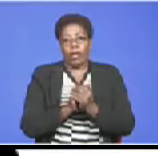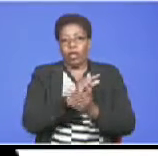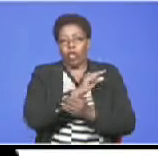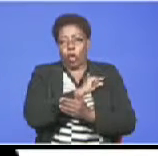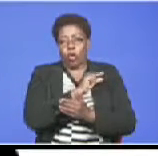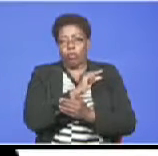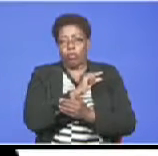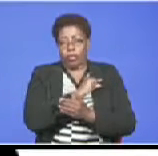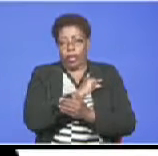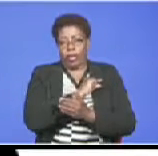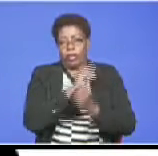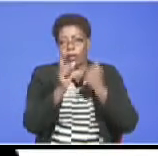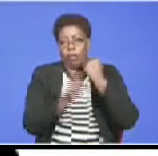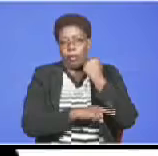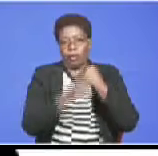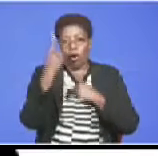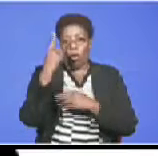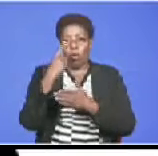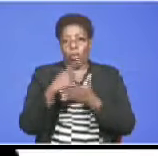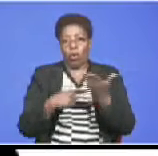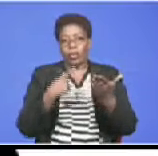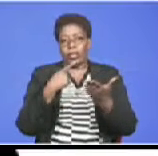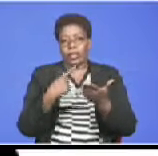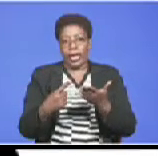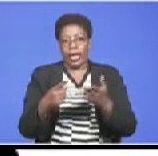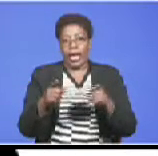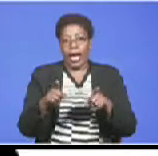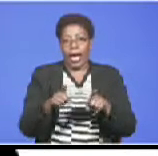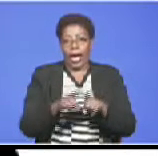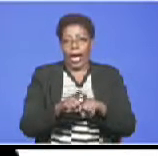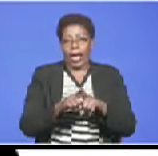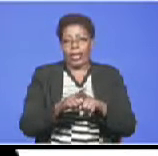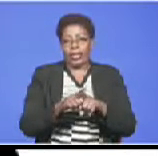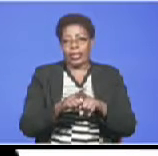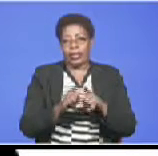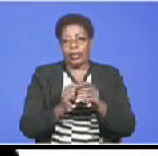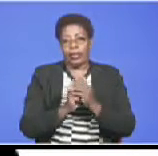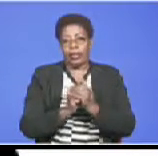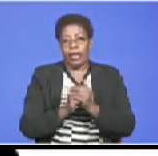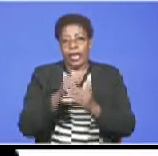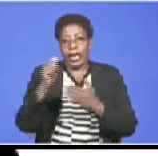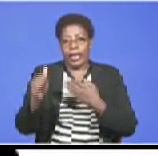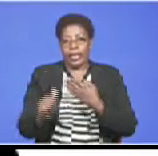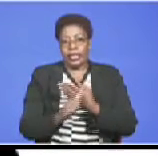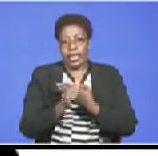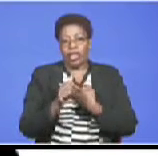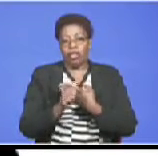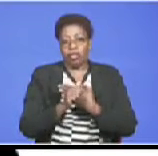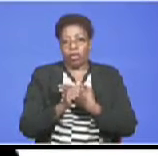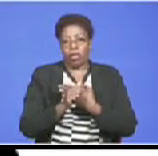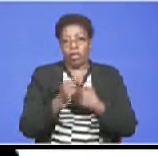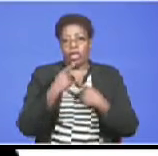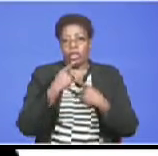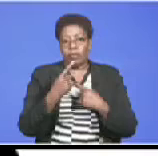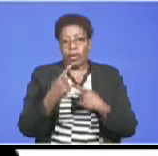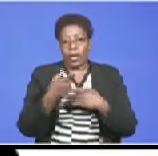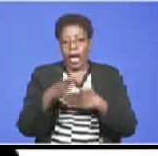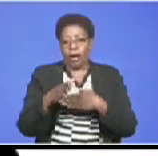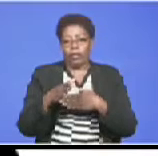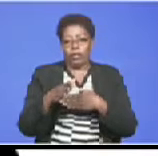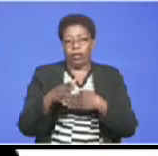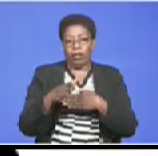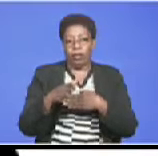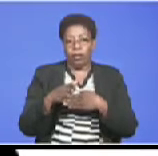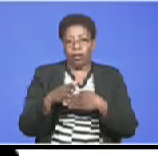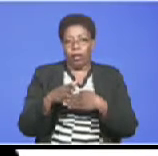Gomez is being chastised for what's being termed as intemperate and dangerous remarks following his client, former cabinet